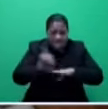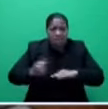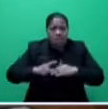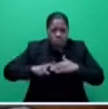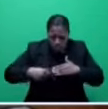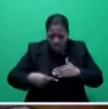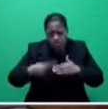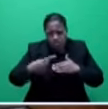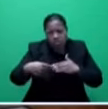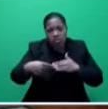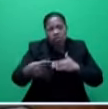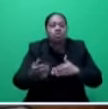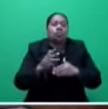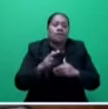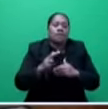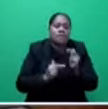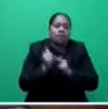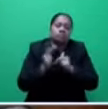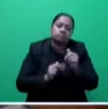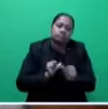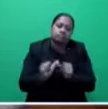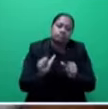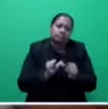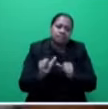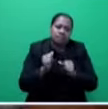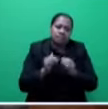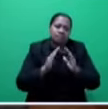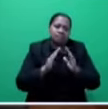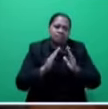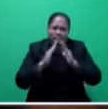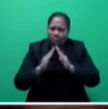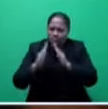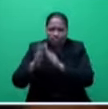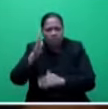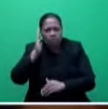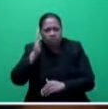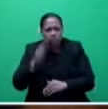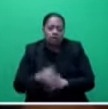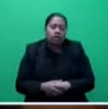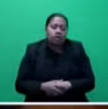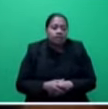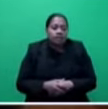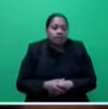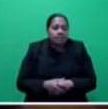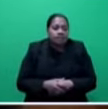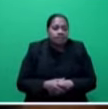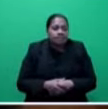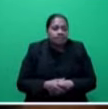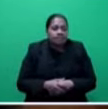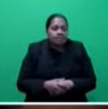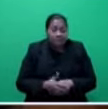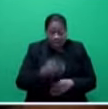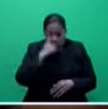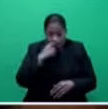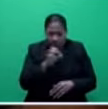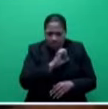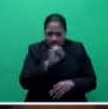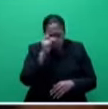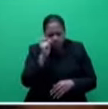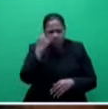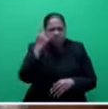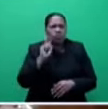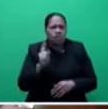better facilities. Mr. Speaker, we often get questioned on the time frame of rebuilding. What people do not realize is that Build